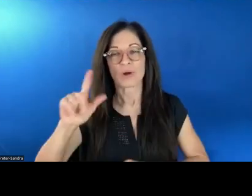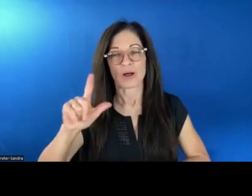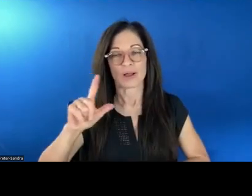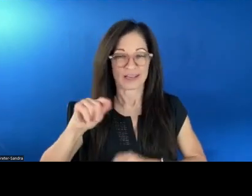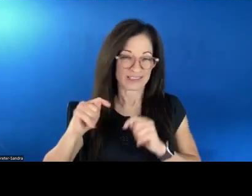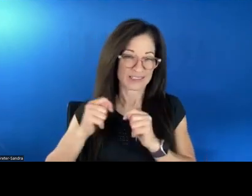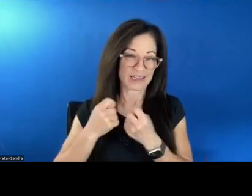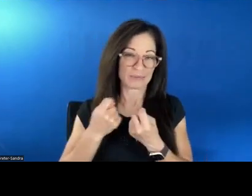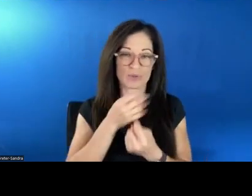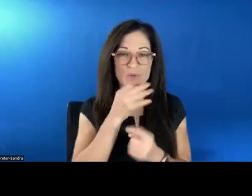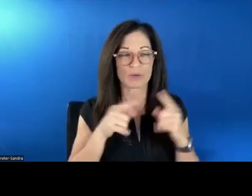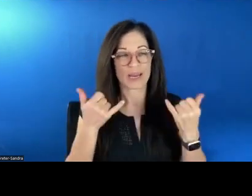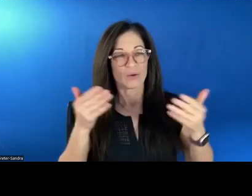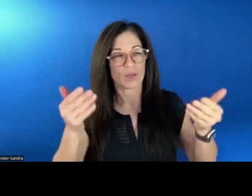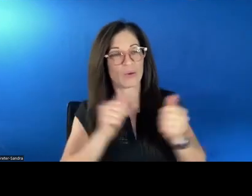jam.